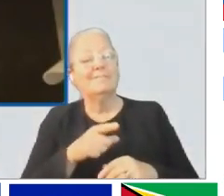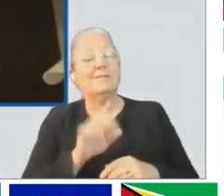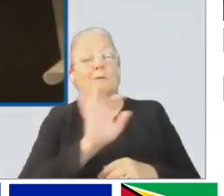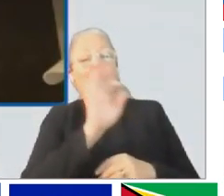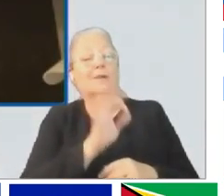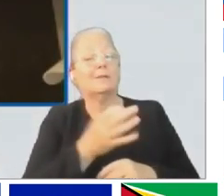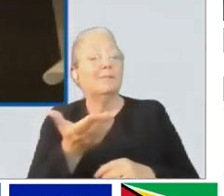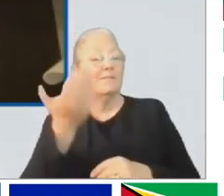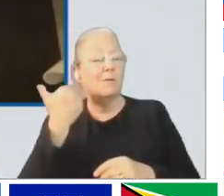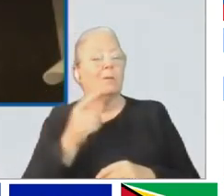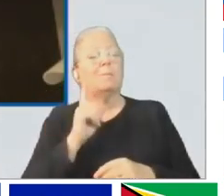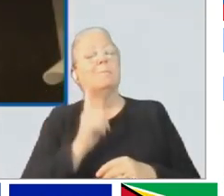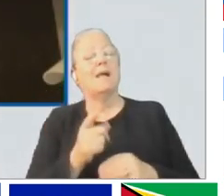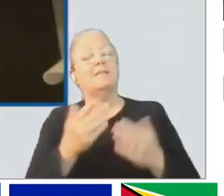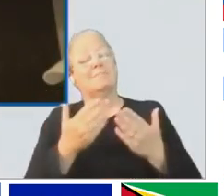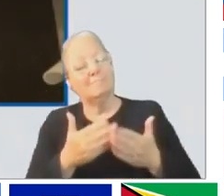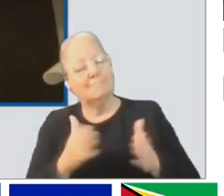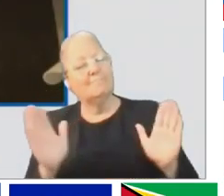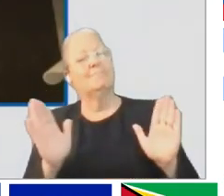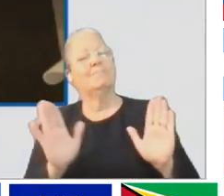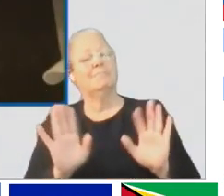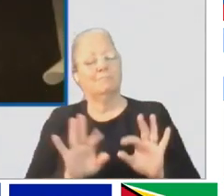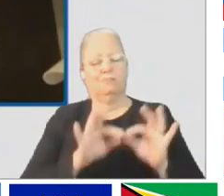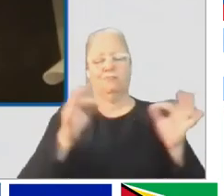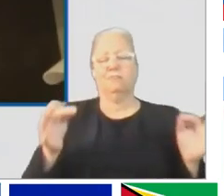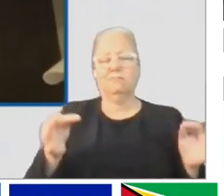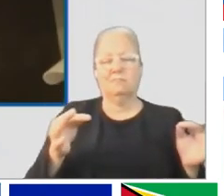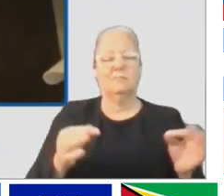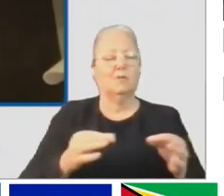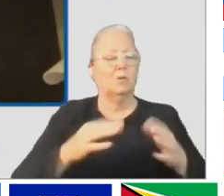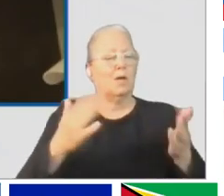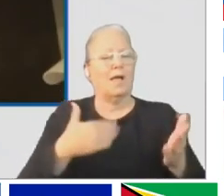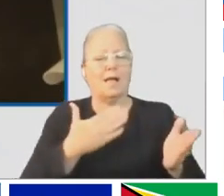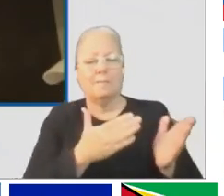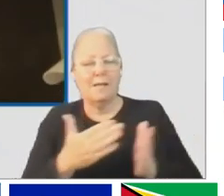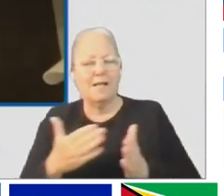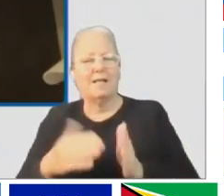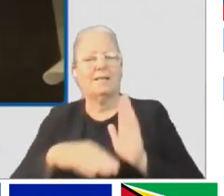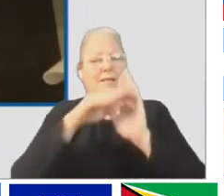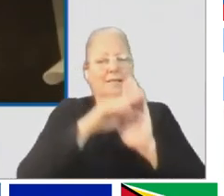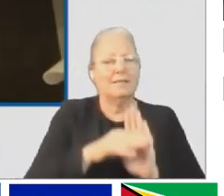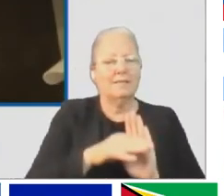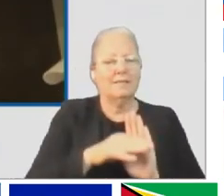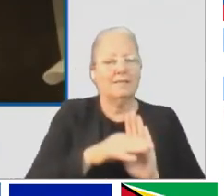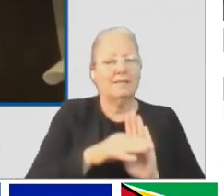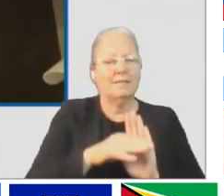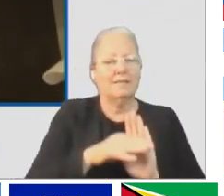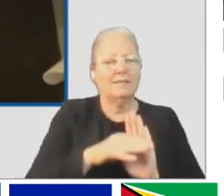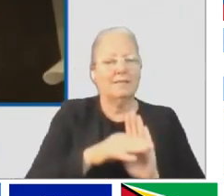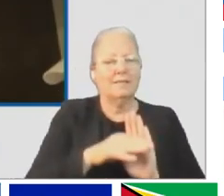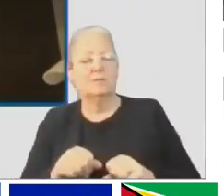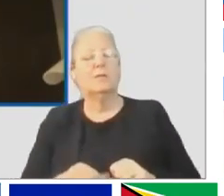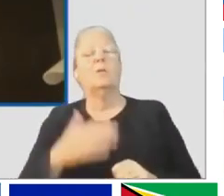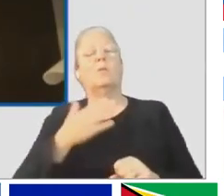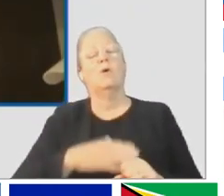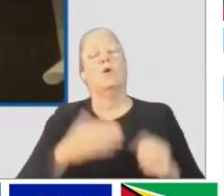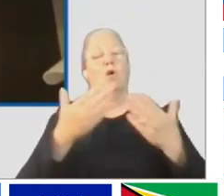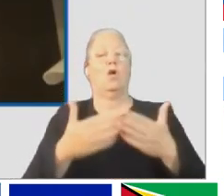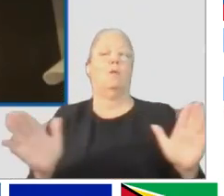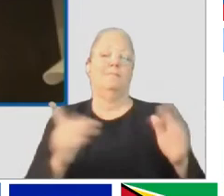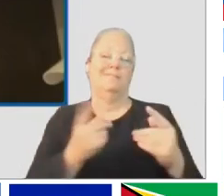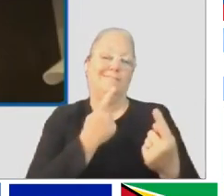transparent with each other about kind of what some of our planning factors are and what our actual capabilities are. And so having that kind of open